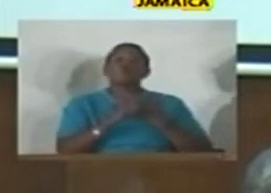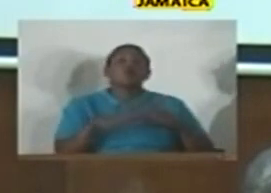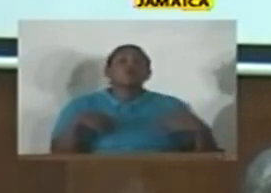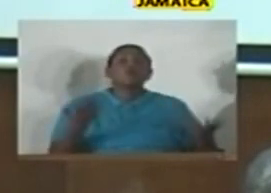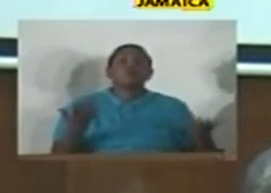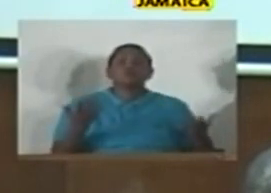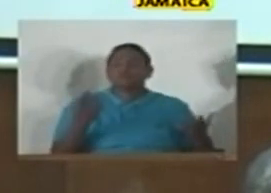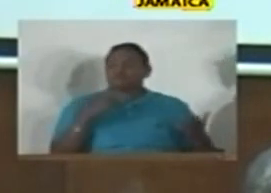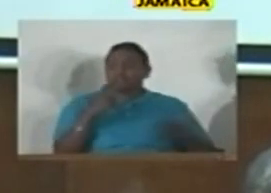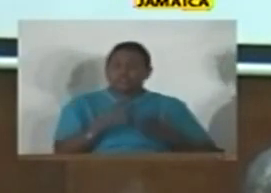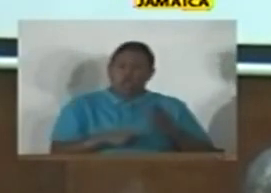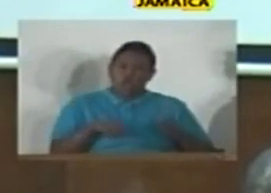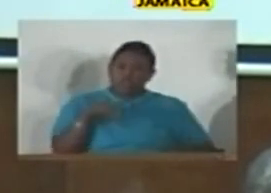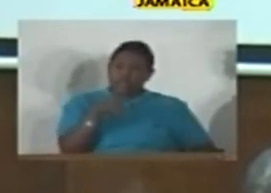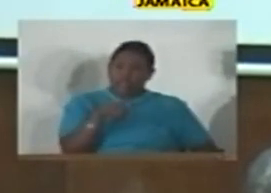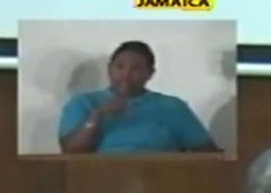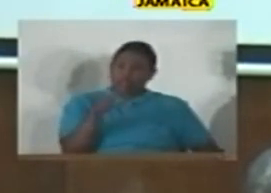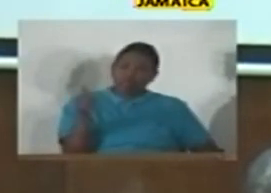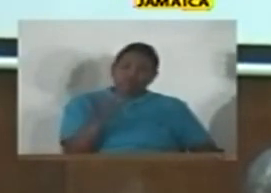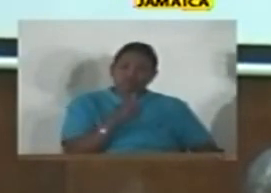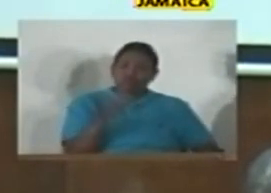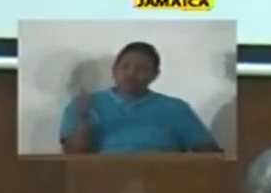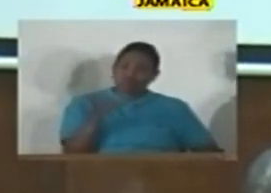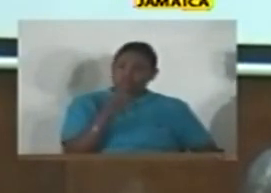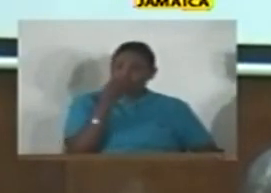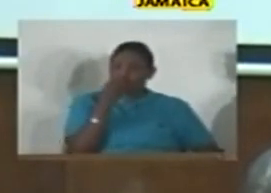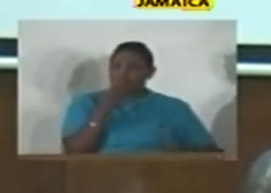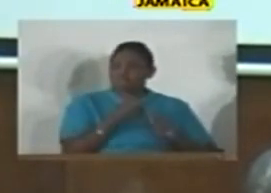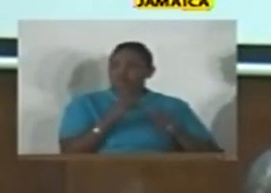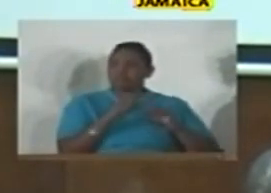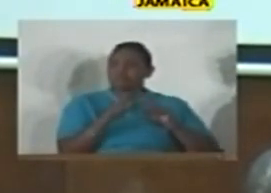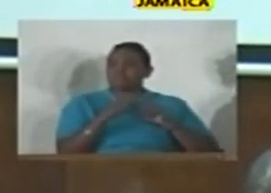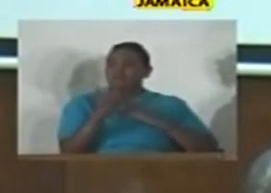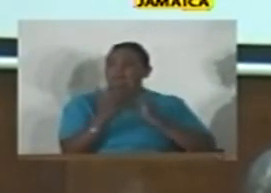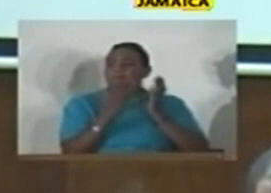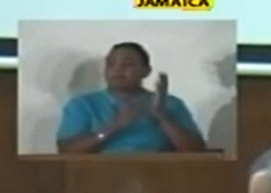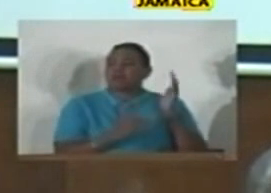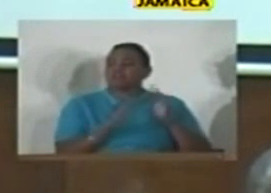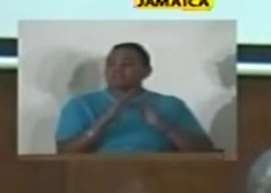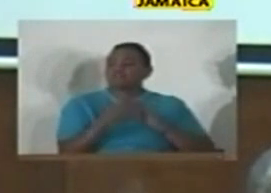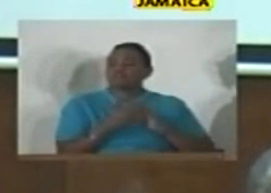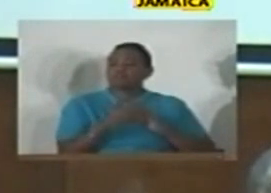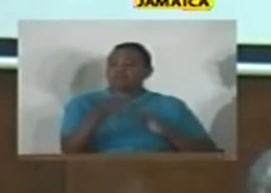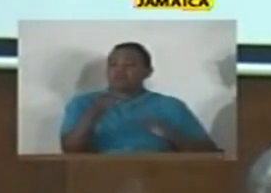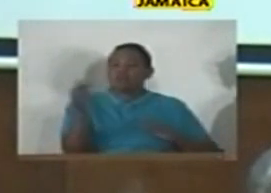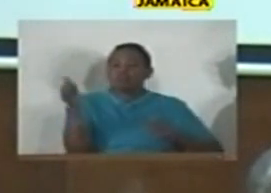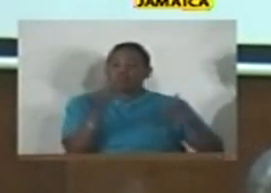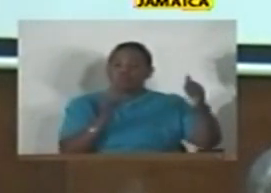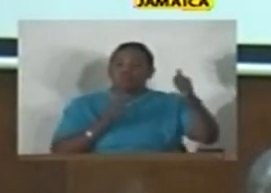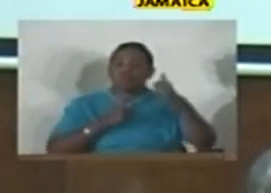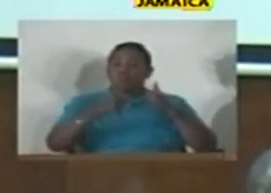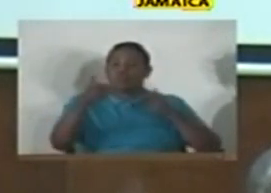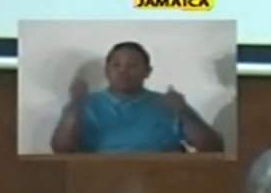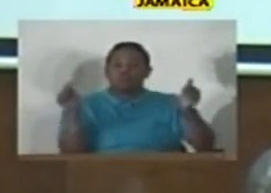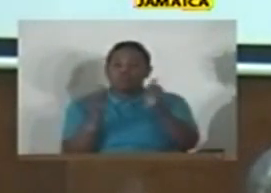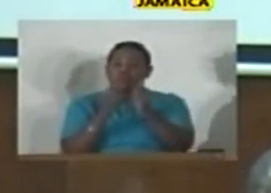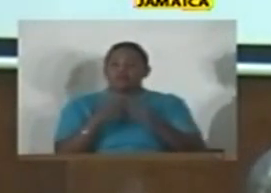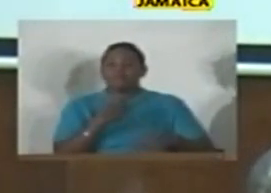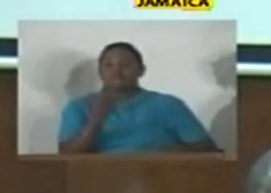was costly to transport the produce from different parts of the island. And my good friend from